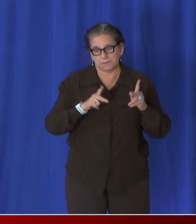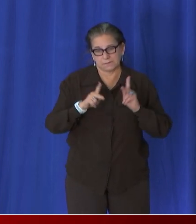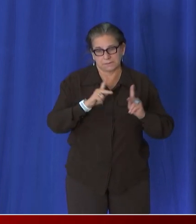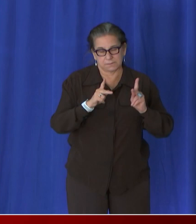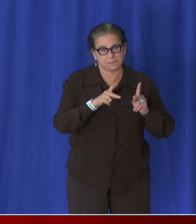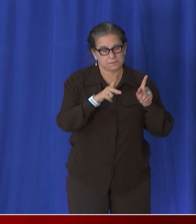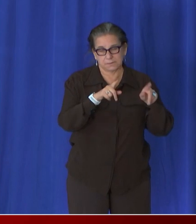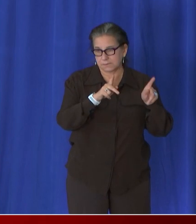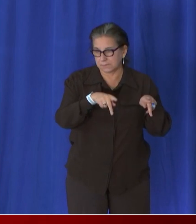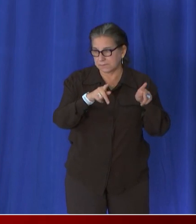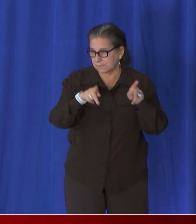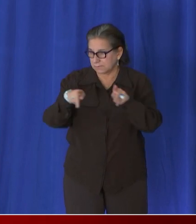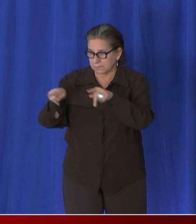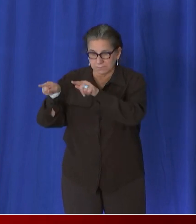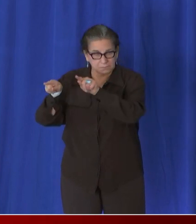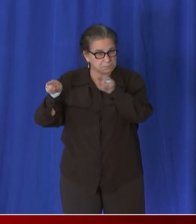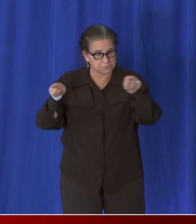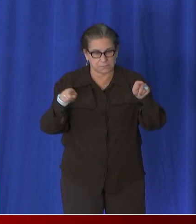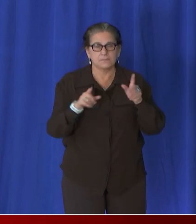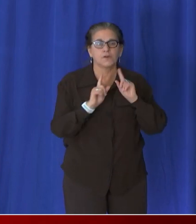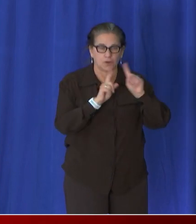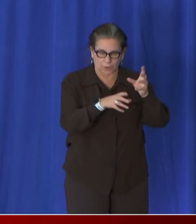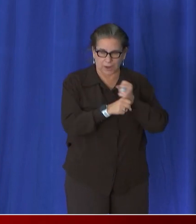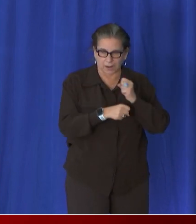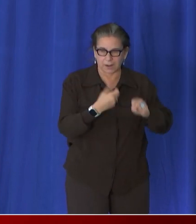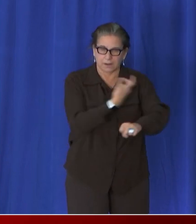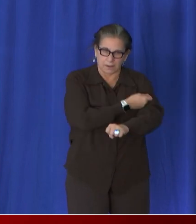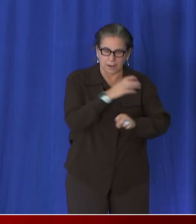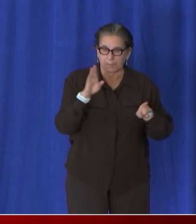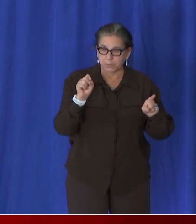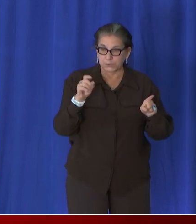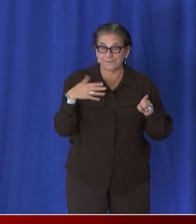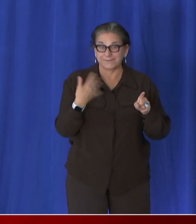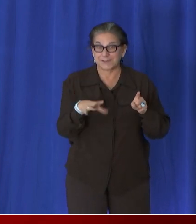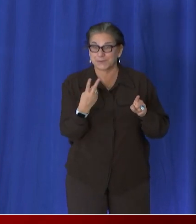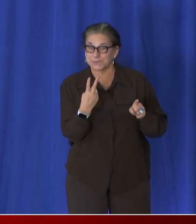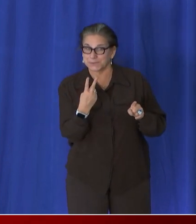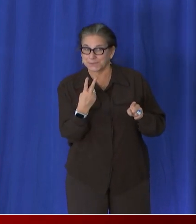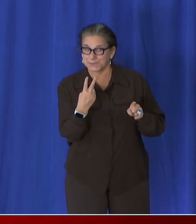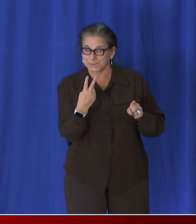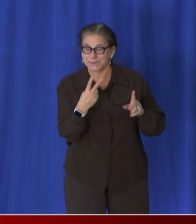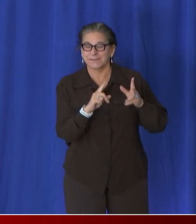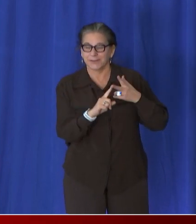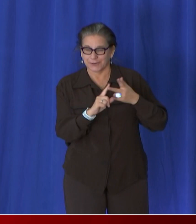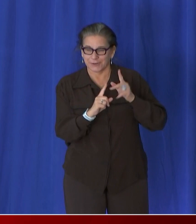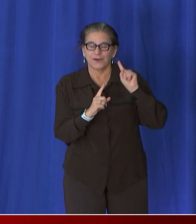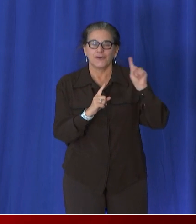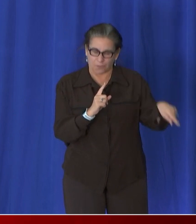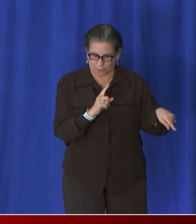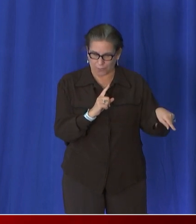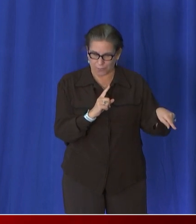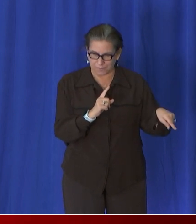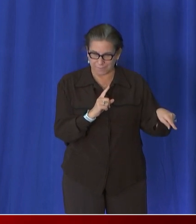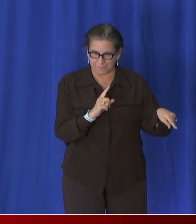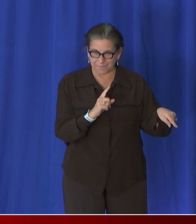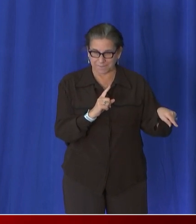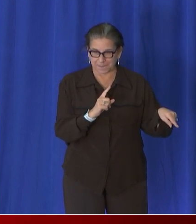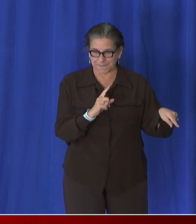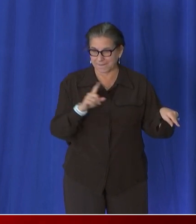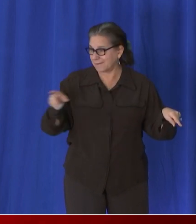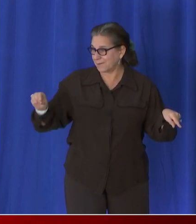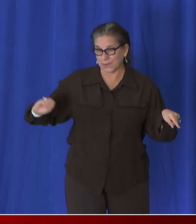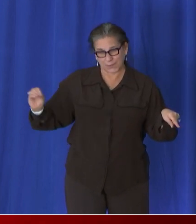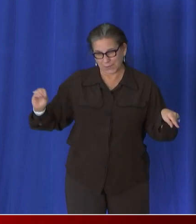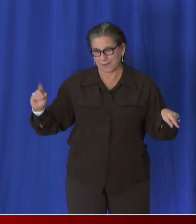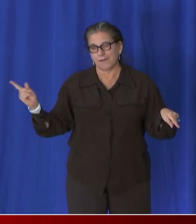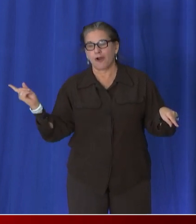we have a tremendous amount of work to do here in DC to get people boosted. And we see that our seniors have again